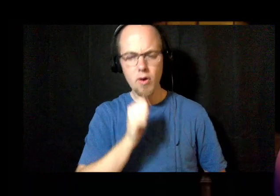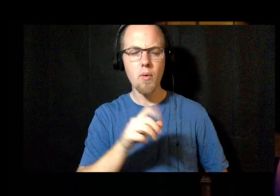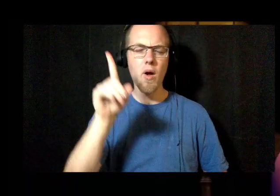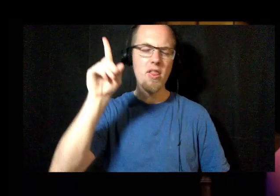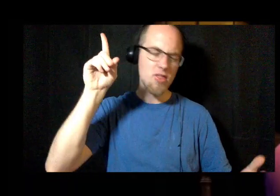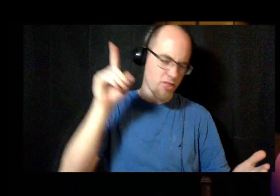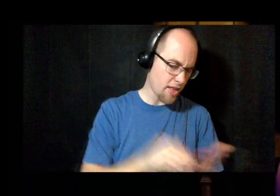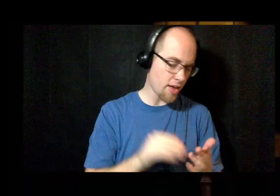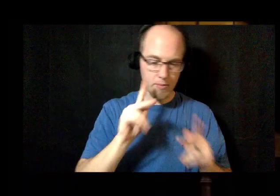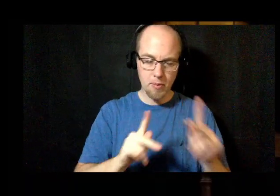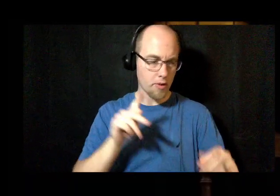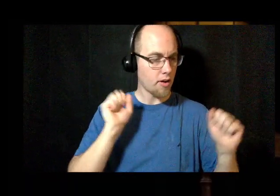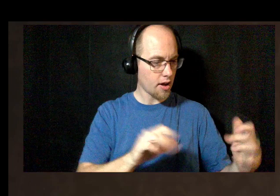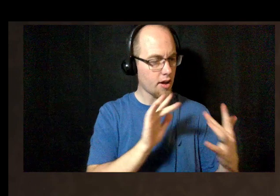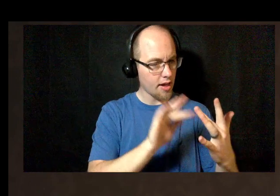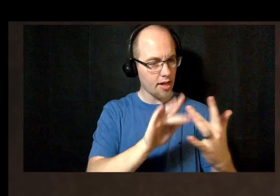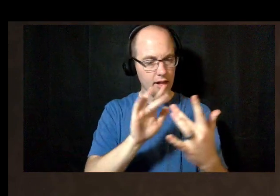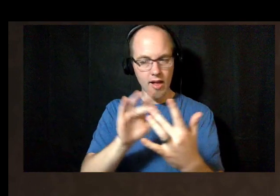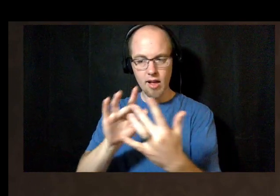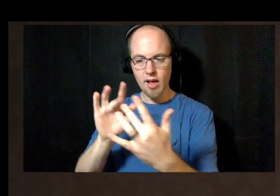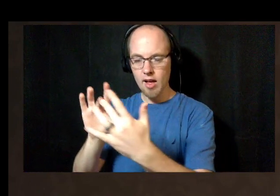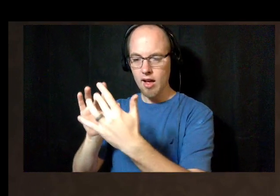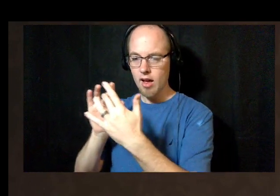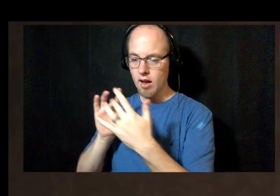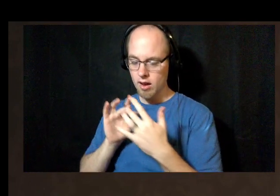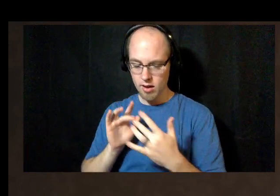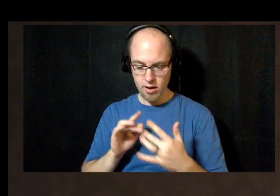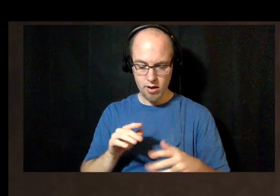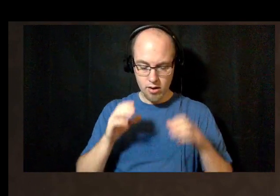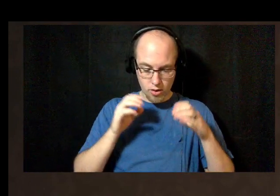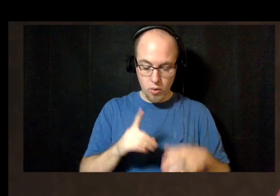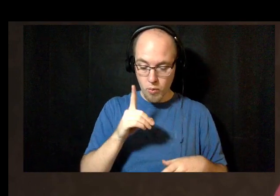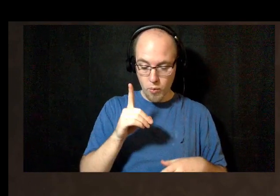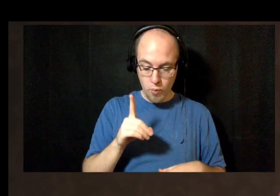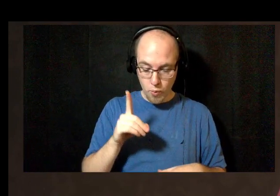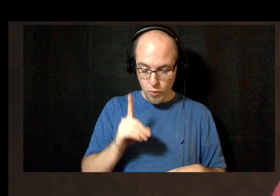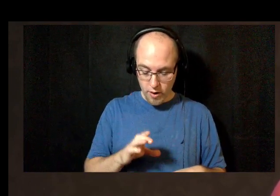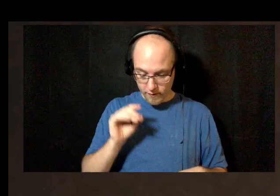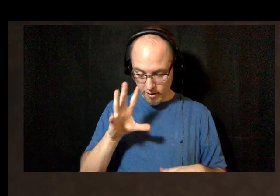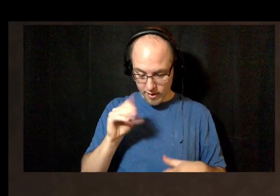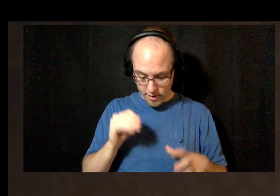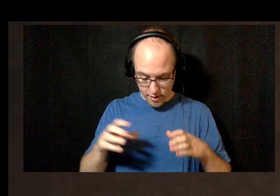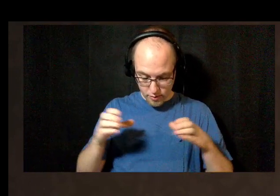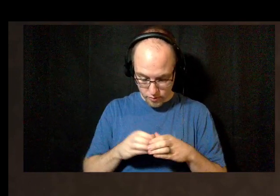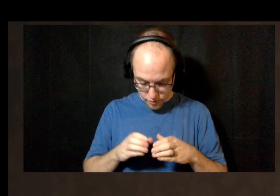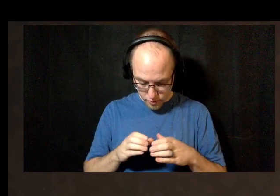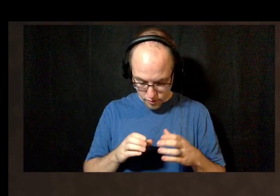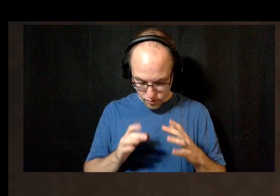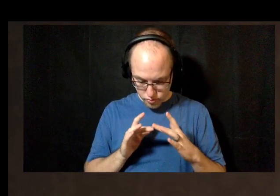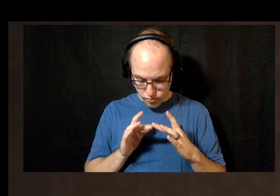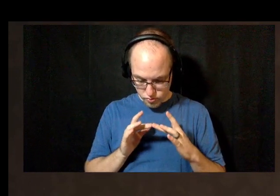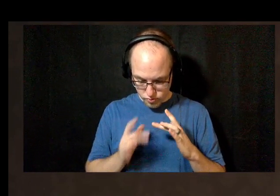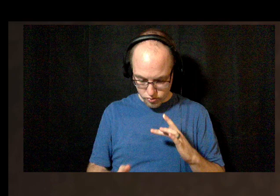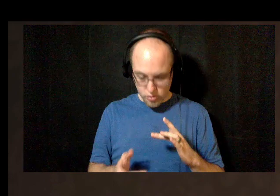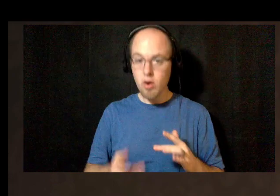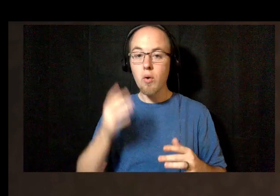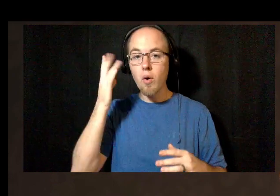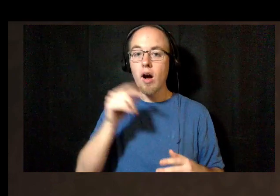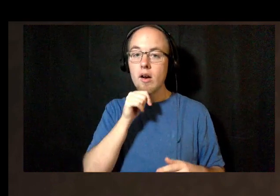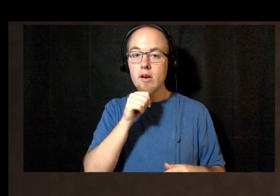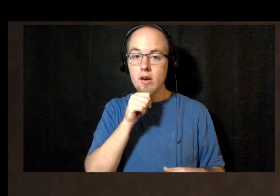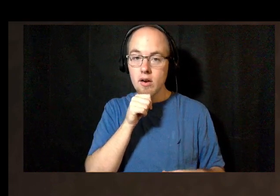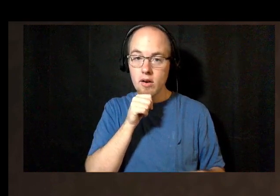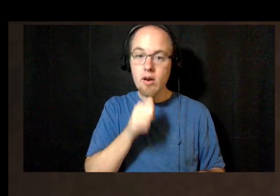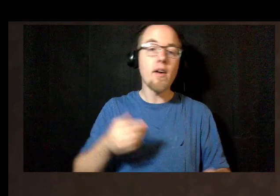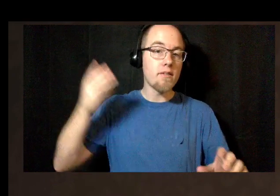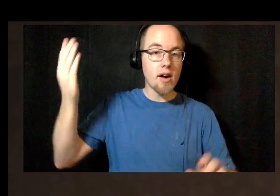connected to on a daily basis, and as a result, we neglect our immediate 150, you know? That's why I never get invited to parties anymore. It's